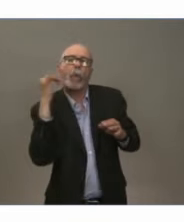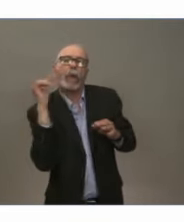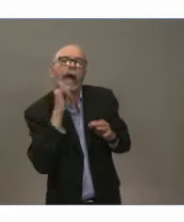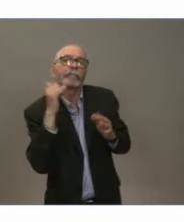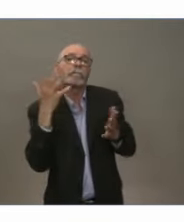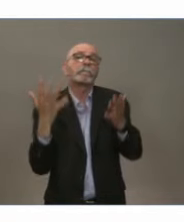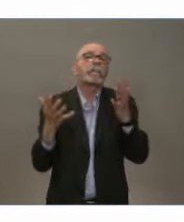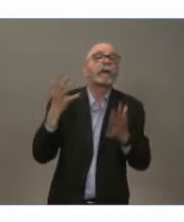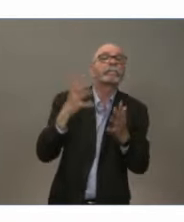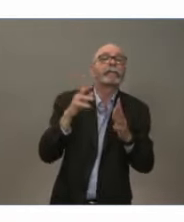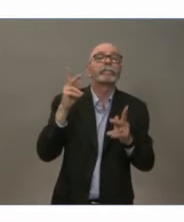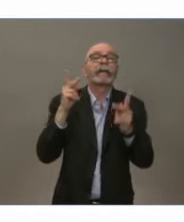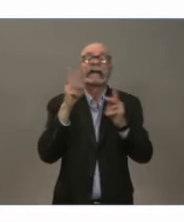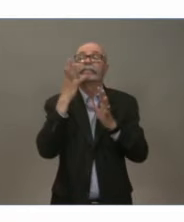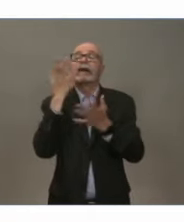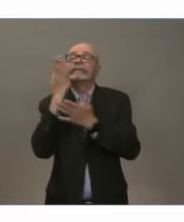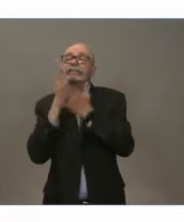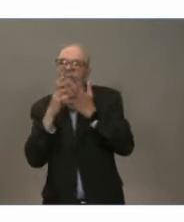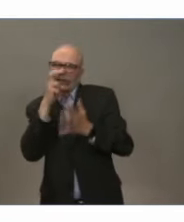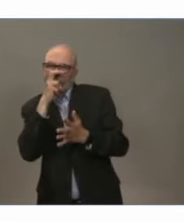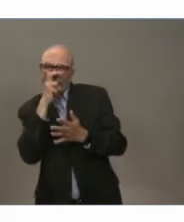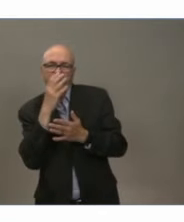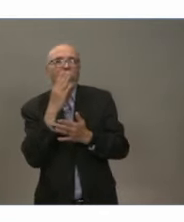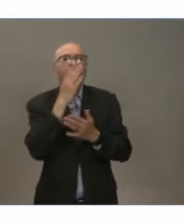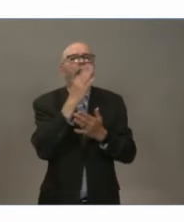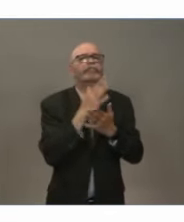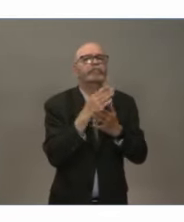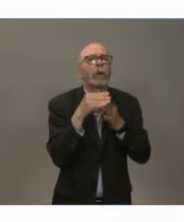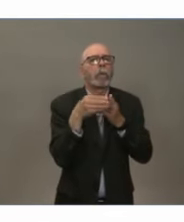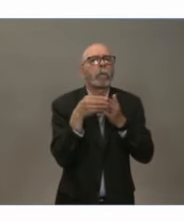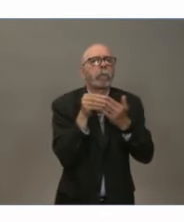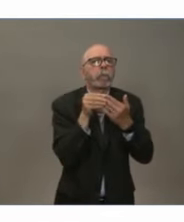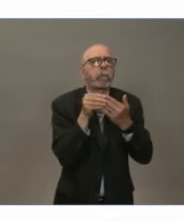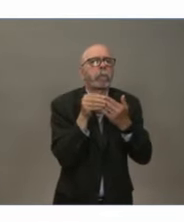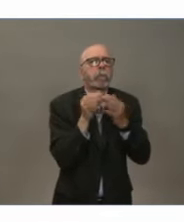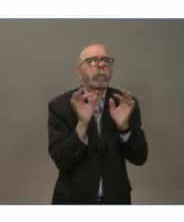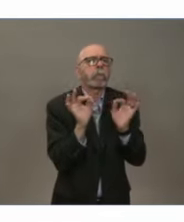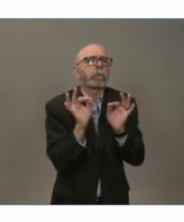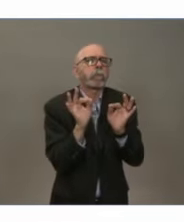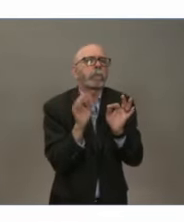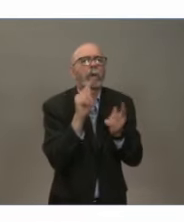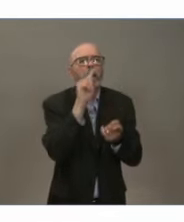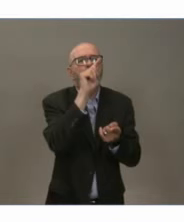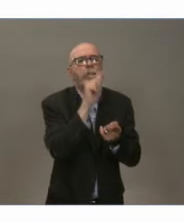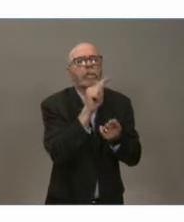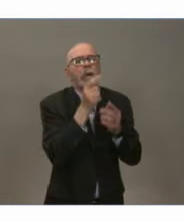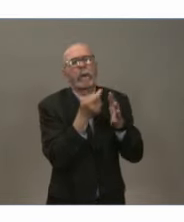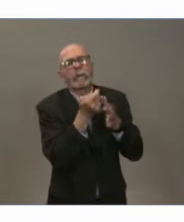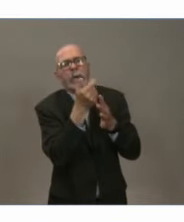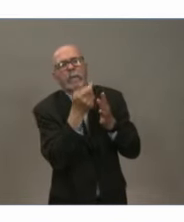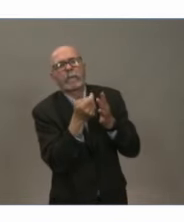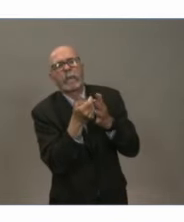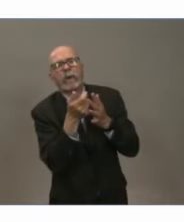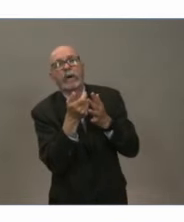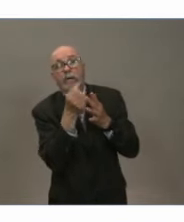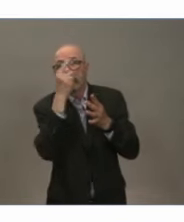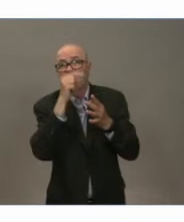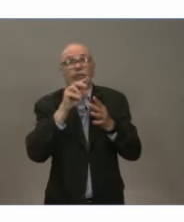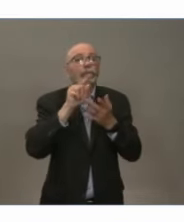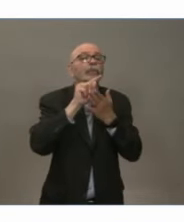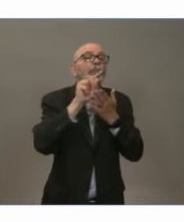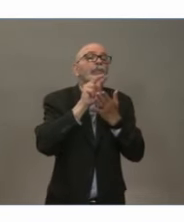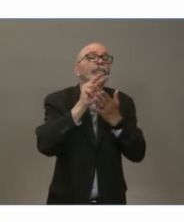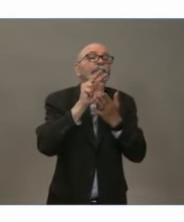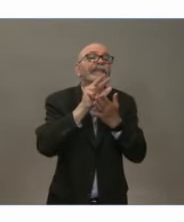restrictions. So we'll do that over time, but we have a number of weeks before we have to look at that. The other piece is as we start to